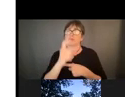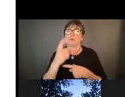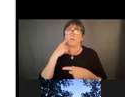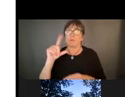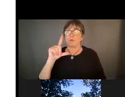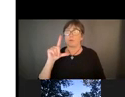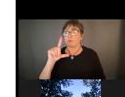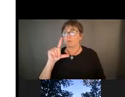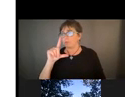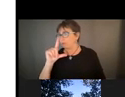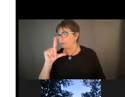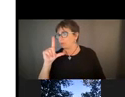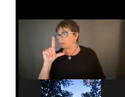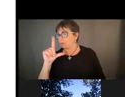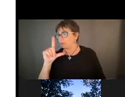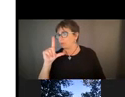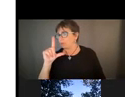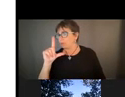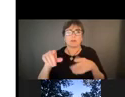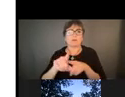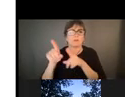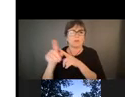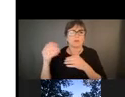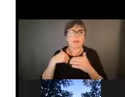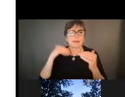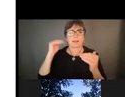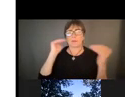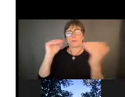and peer-to-peer specialist meeting.